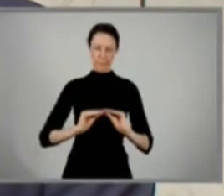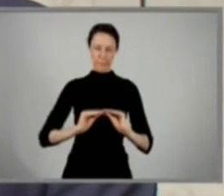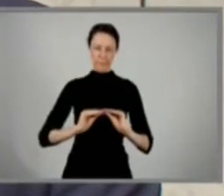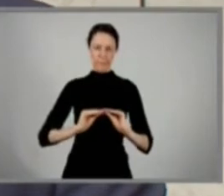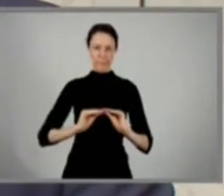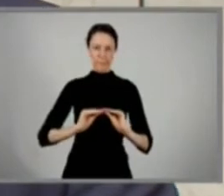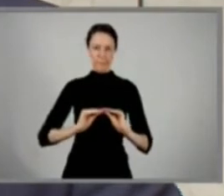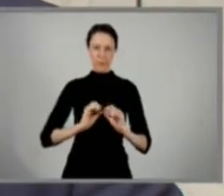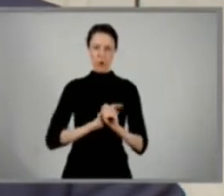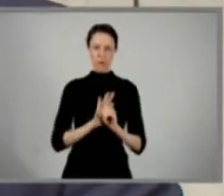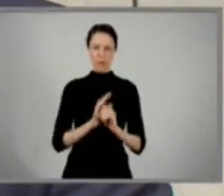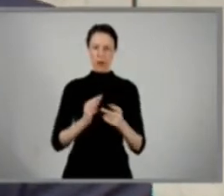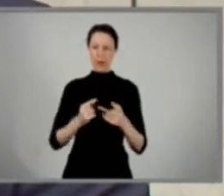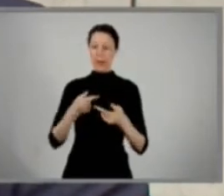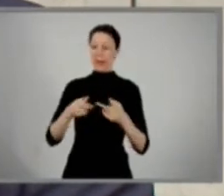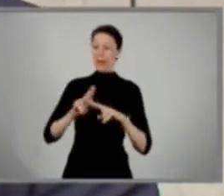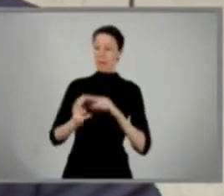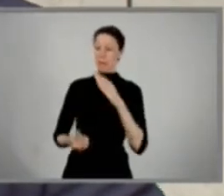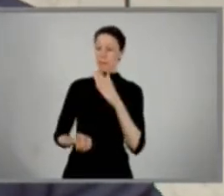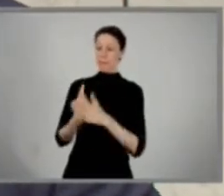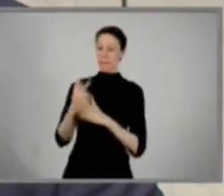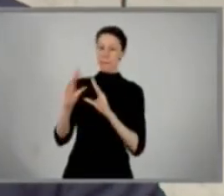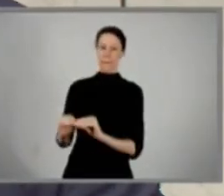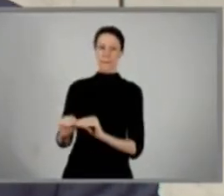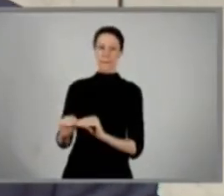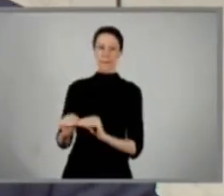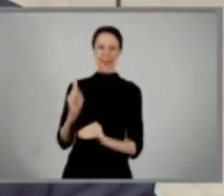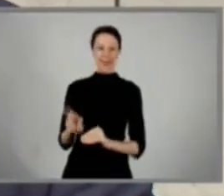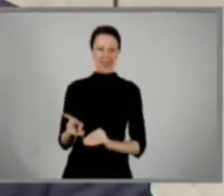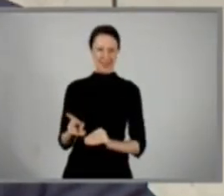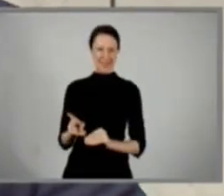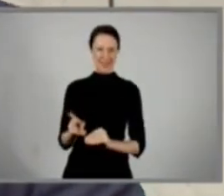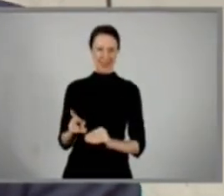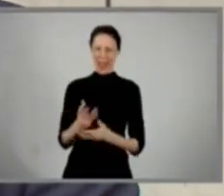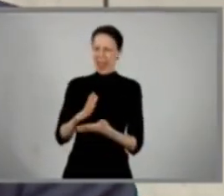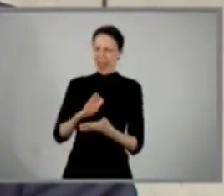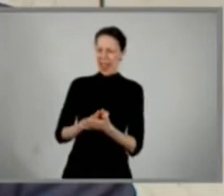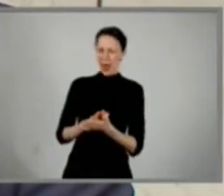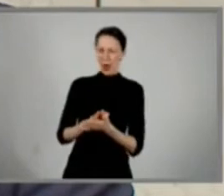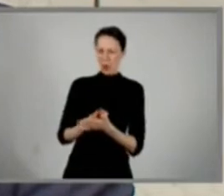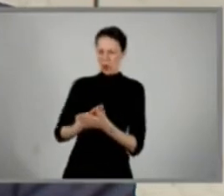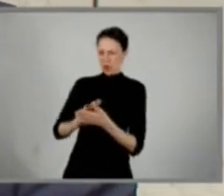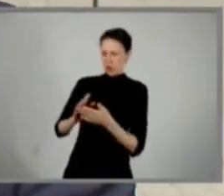strategy are contact tracing, are testing, are the